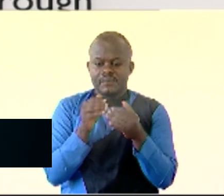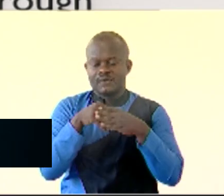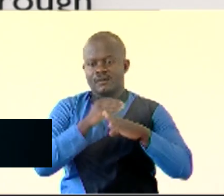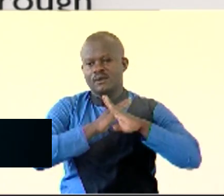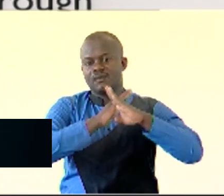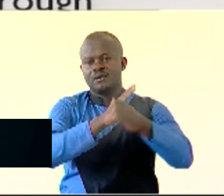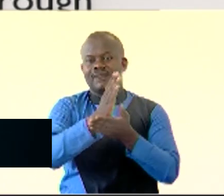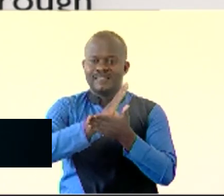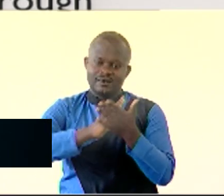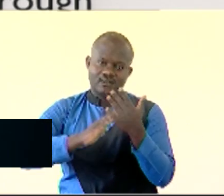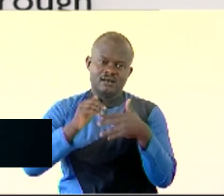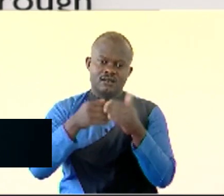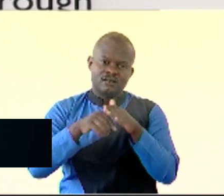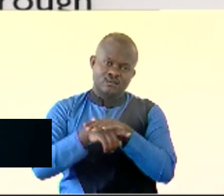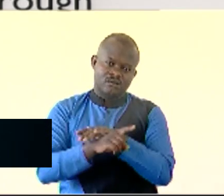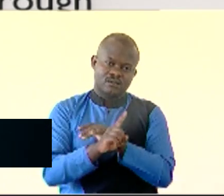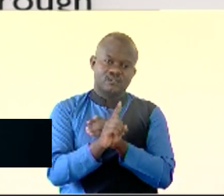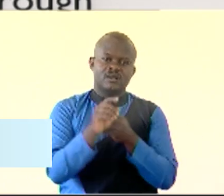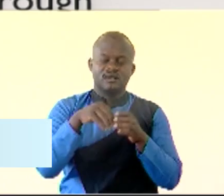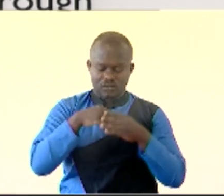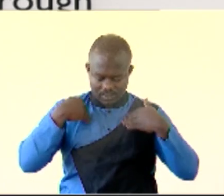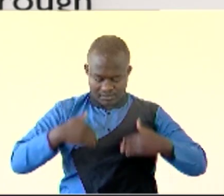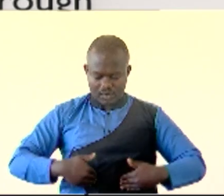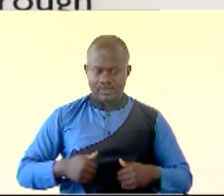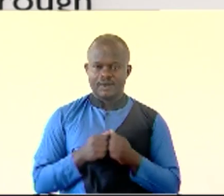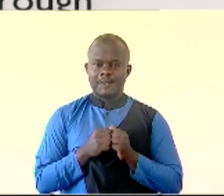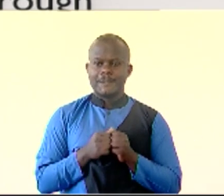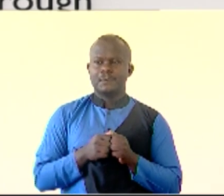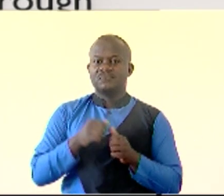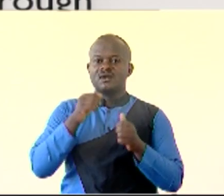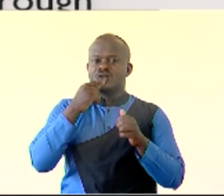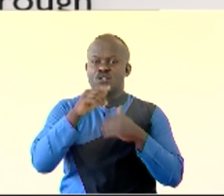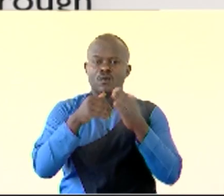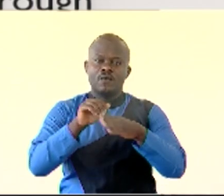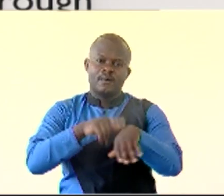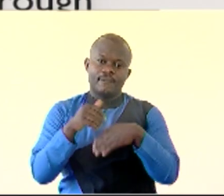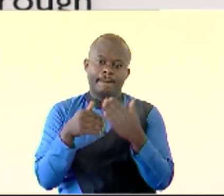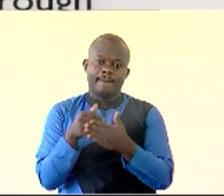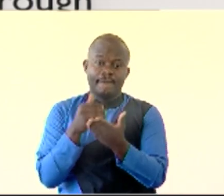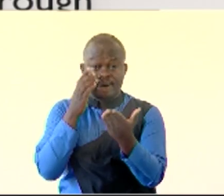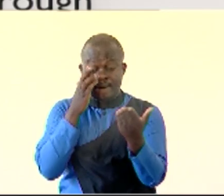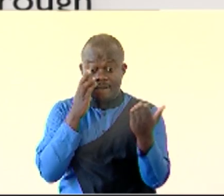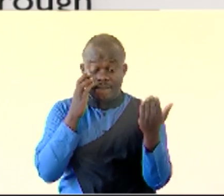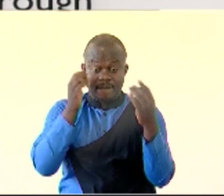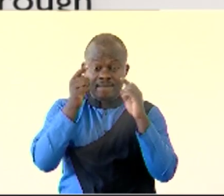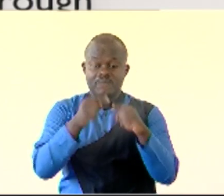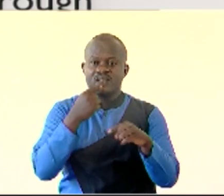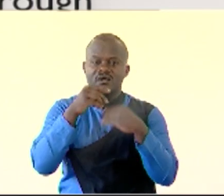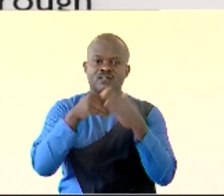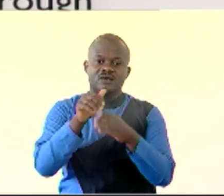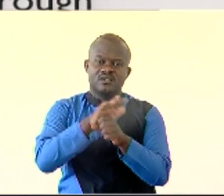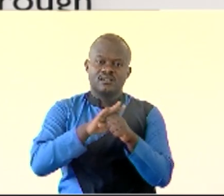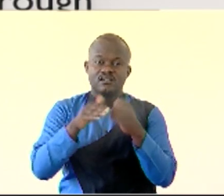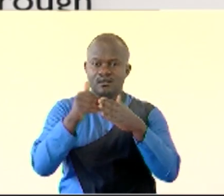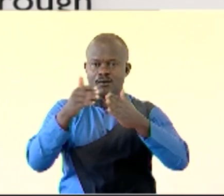any microorganism to enter into the body. So when a clot forms, it seals the